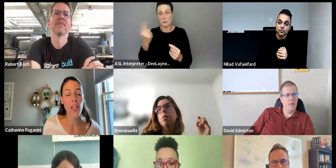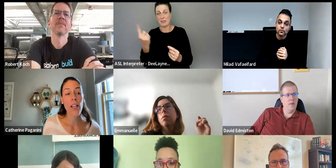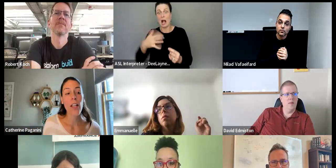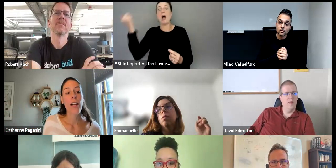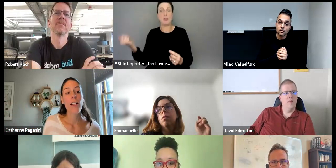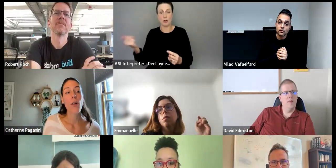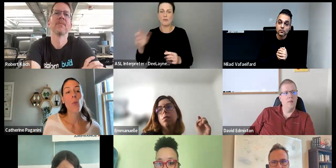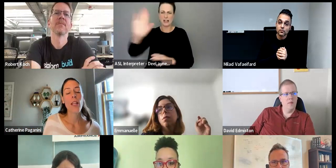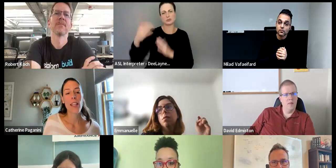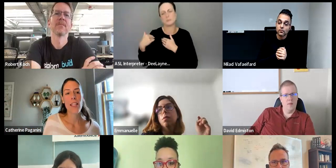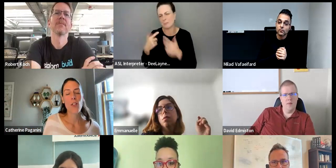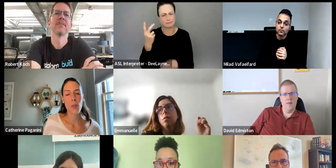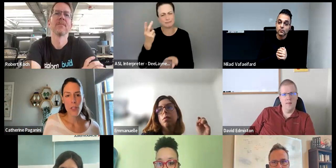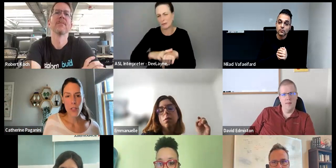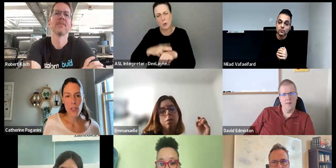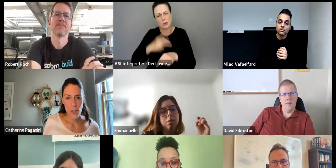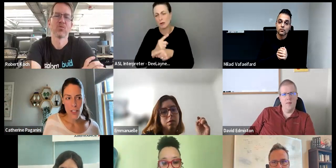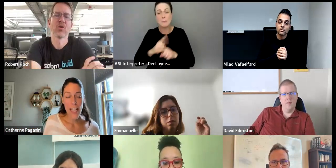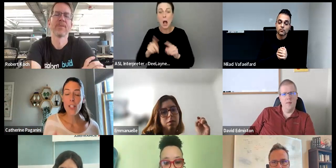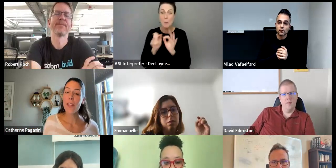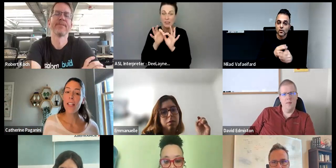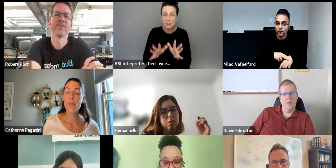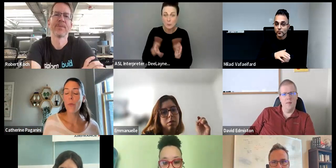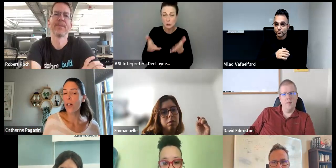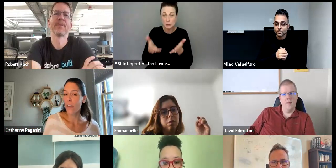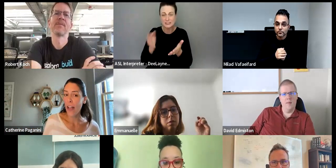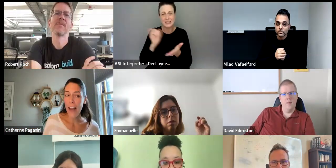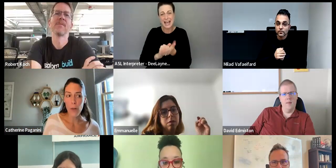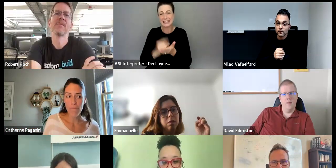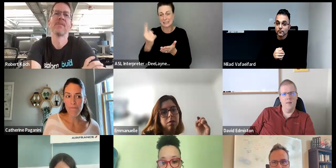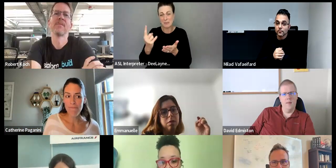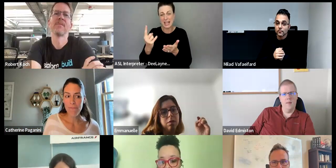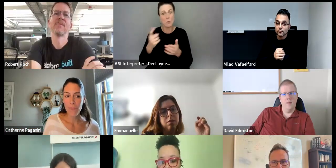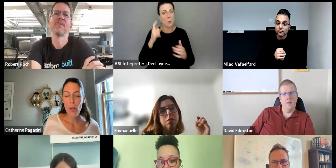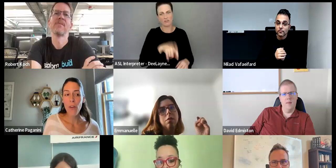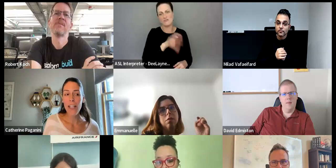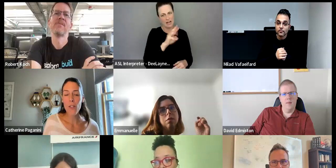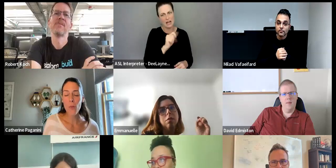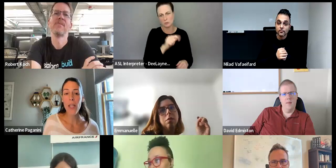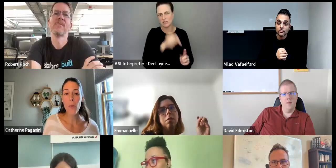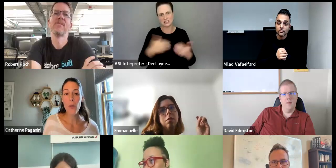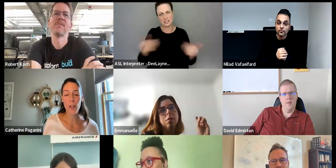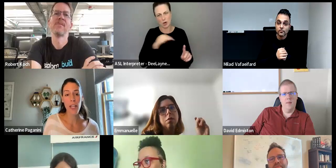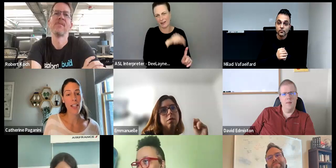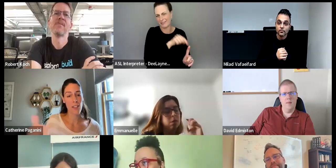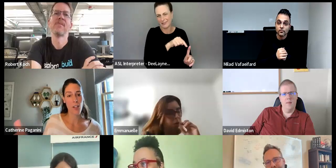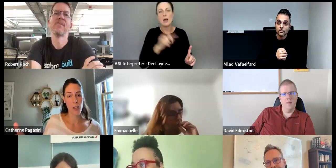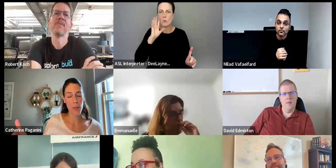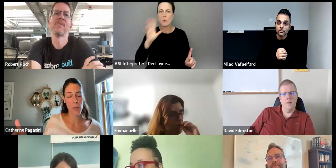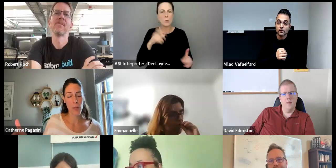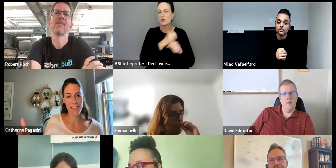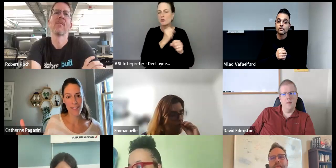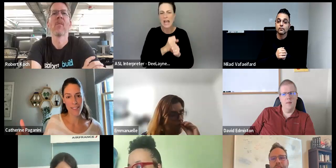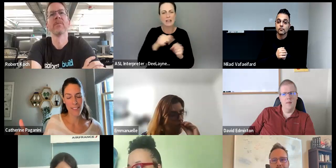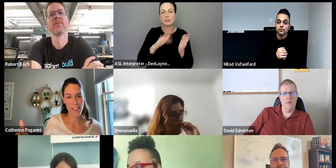of course, on you. With the interpreter services, that's something that we are going to find out, right? Because we will create